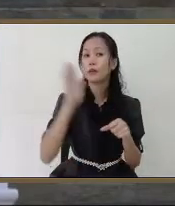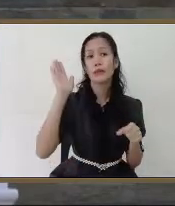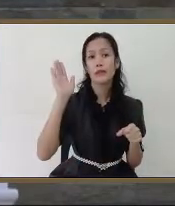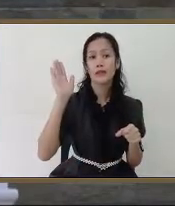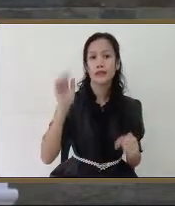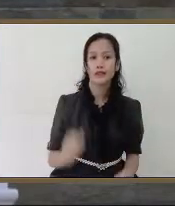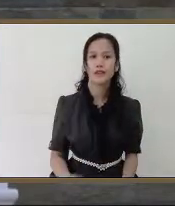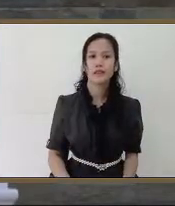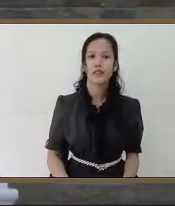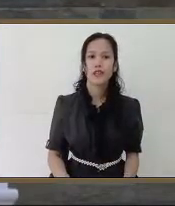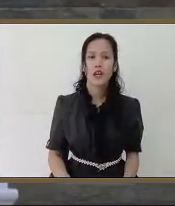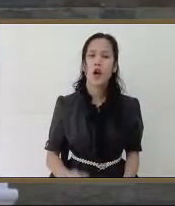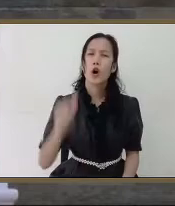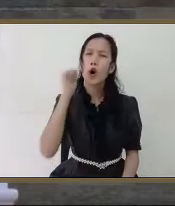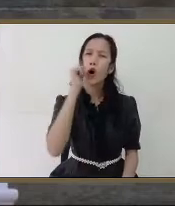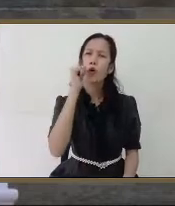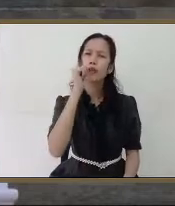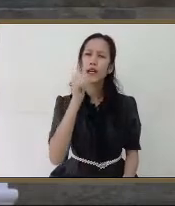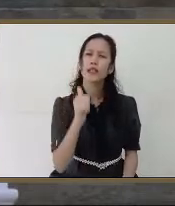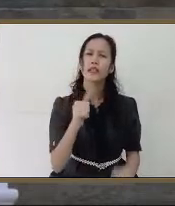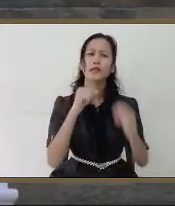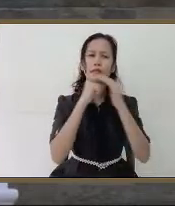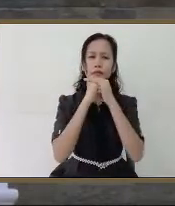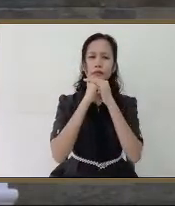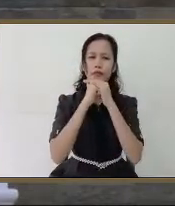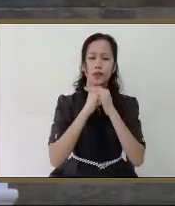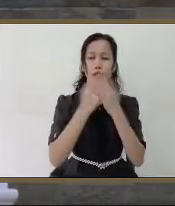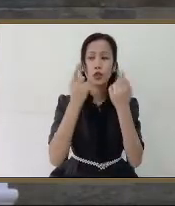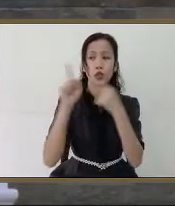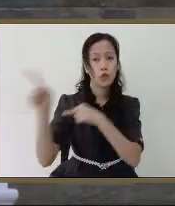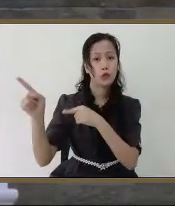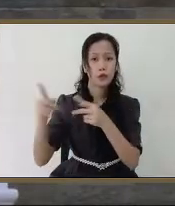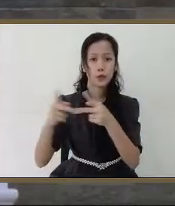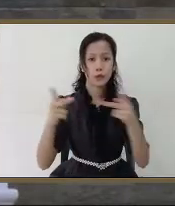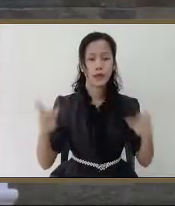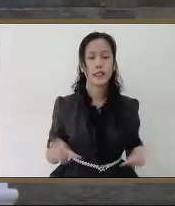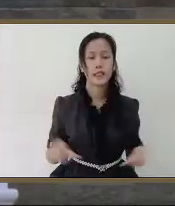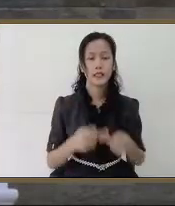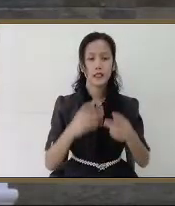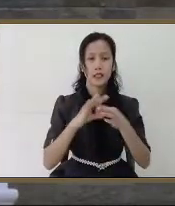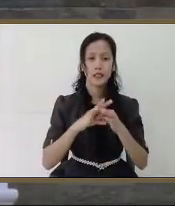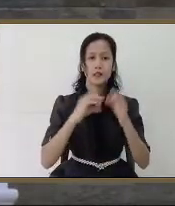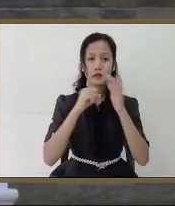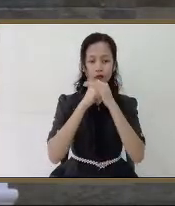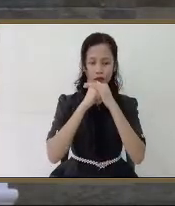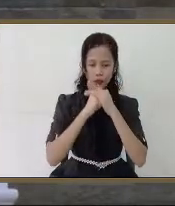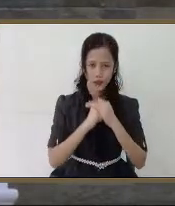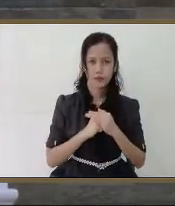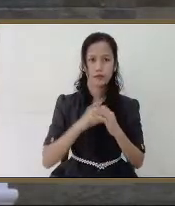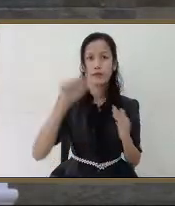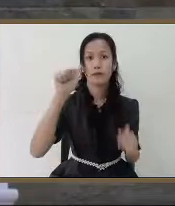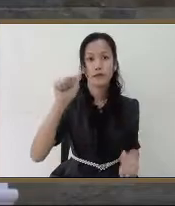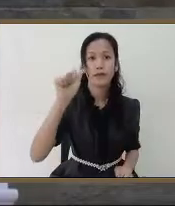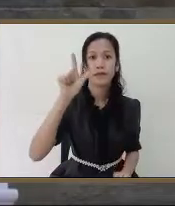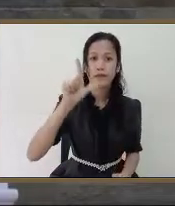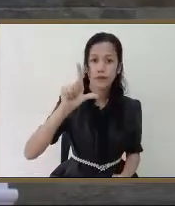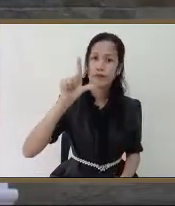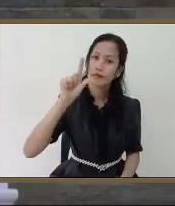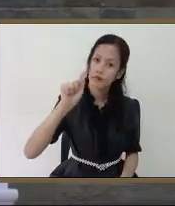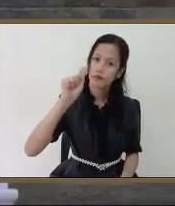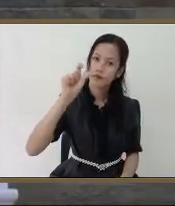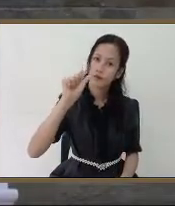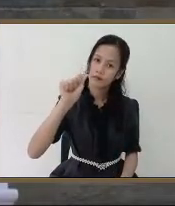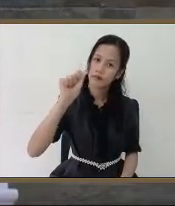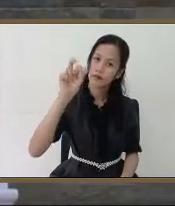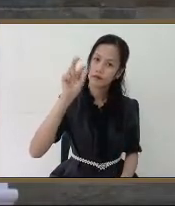altar. Alam niyo po ba yun? Are you doing that? Amen? You see, when you renew your dedication to